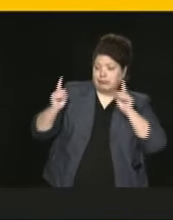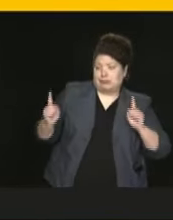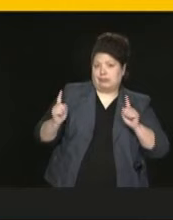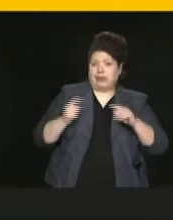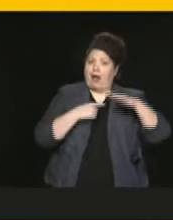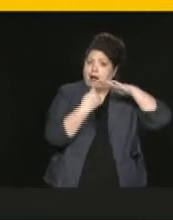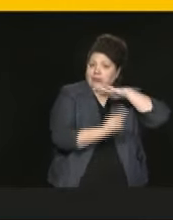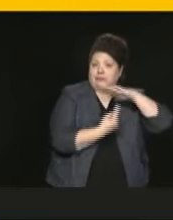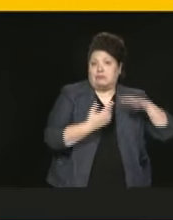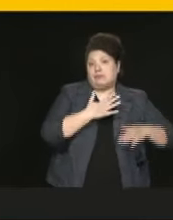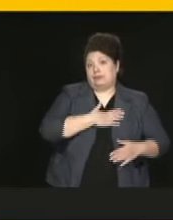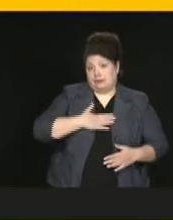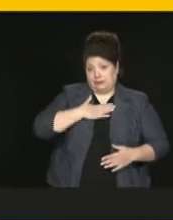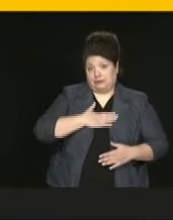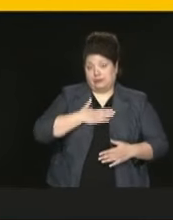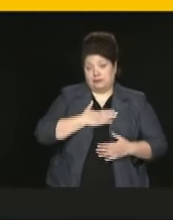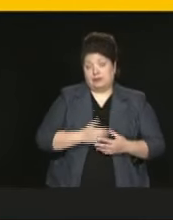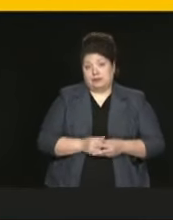so